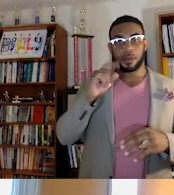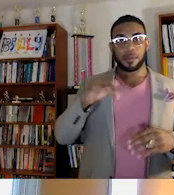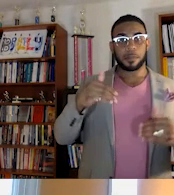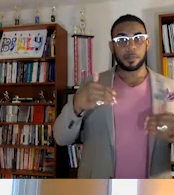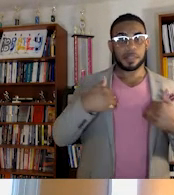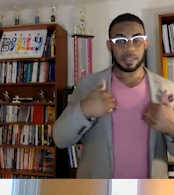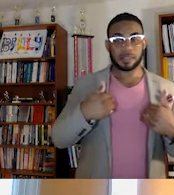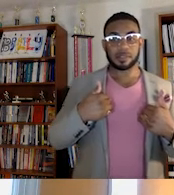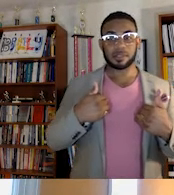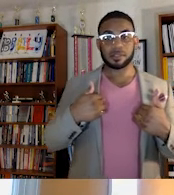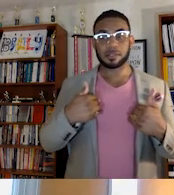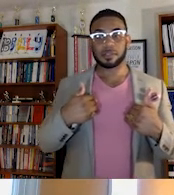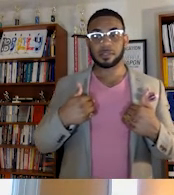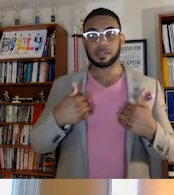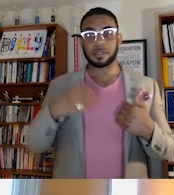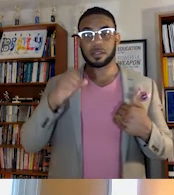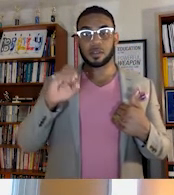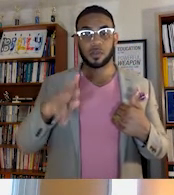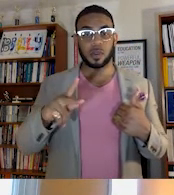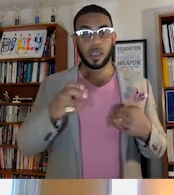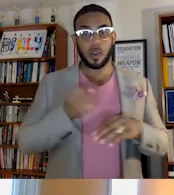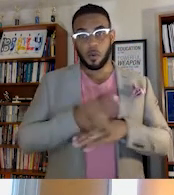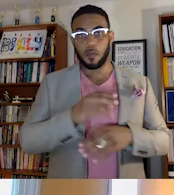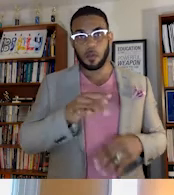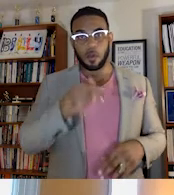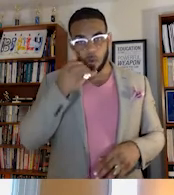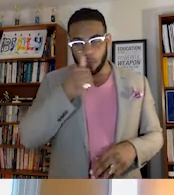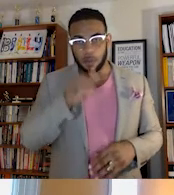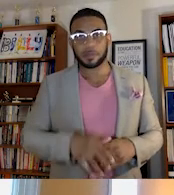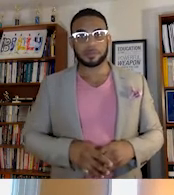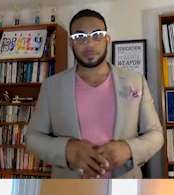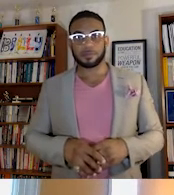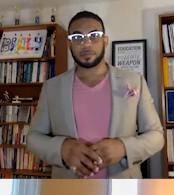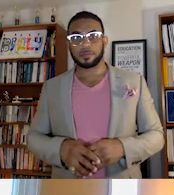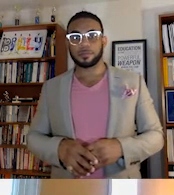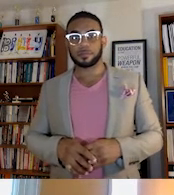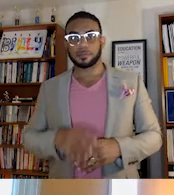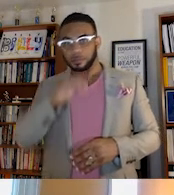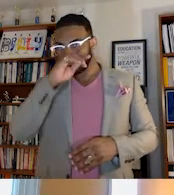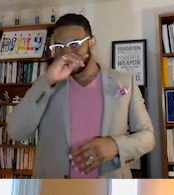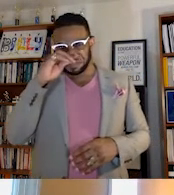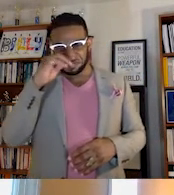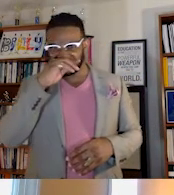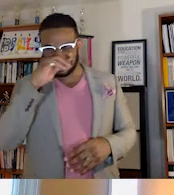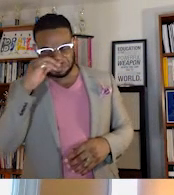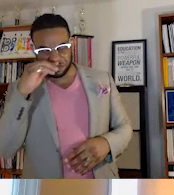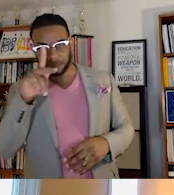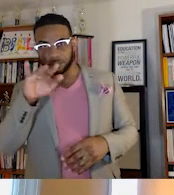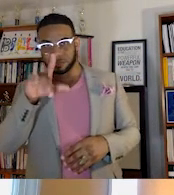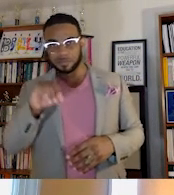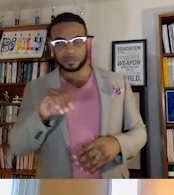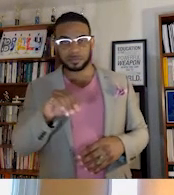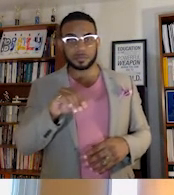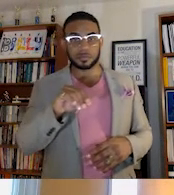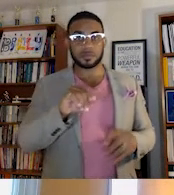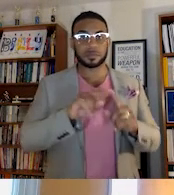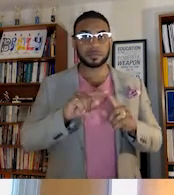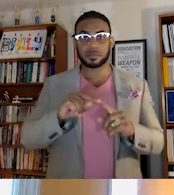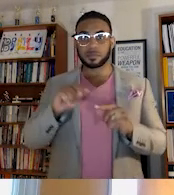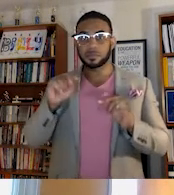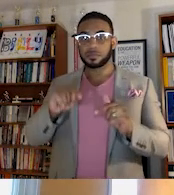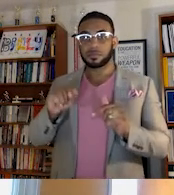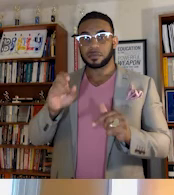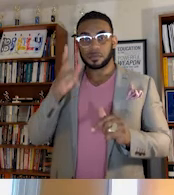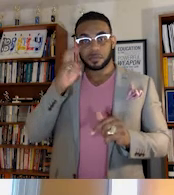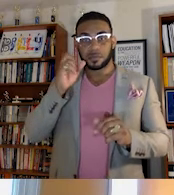possessing crack over cocaine. You carry a half a kilo, and you